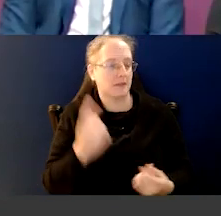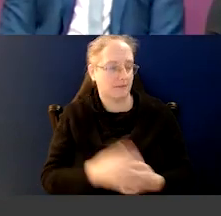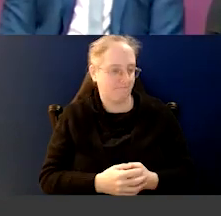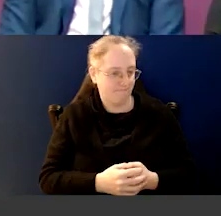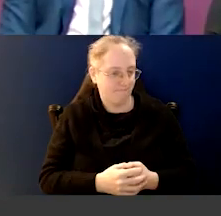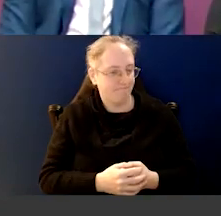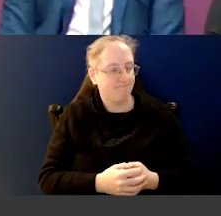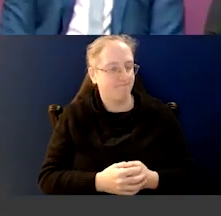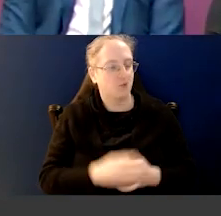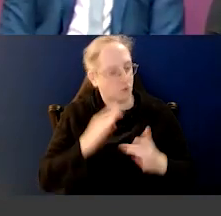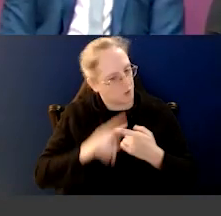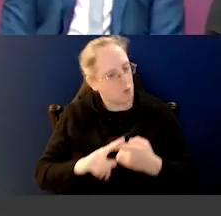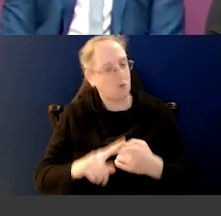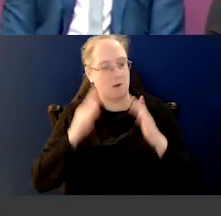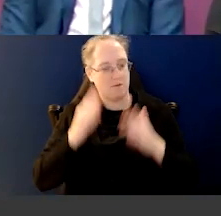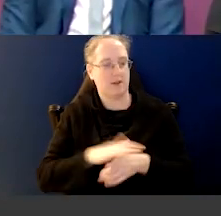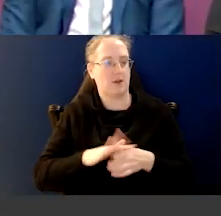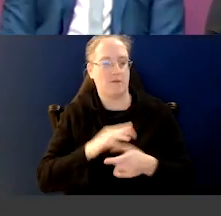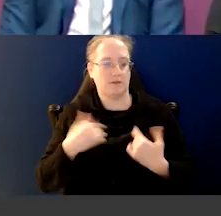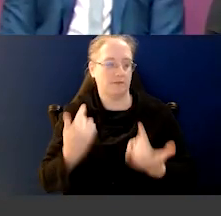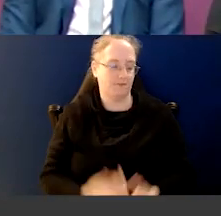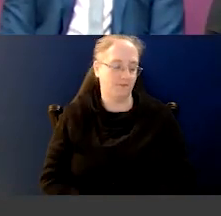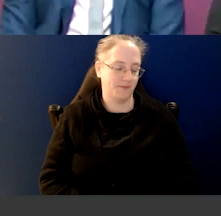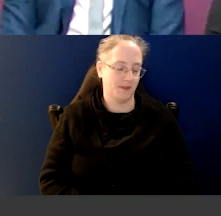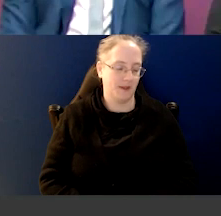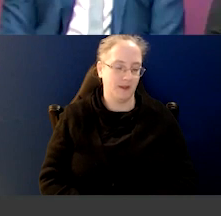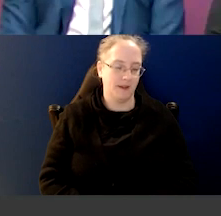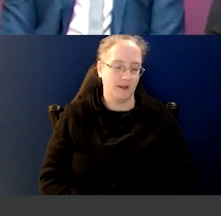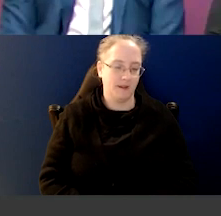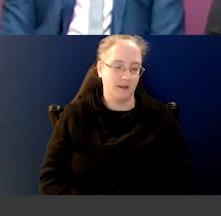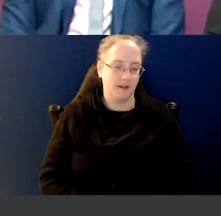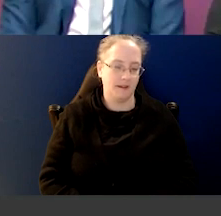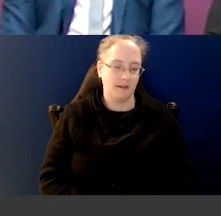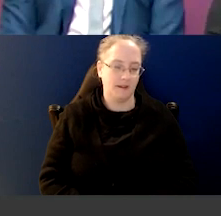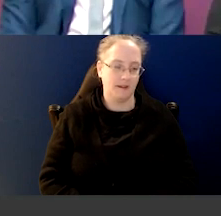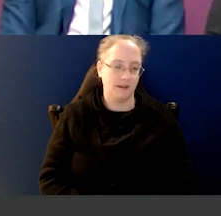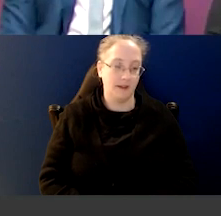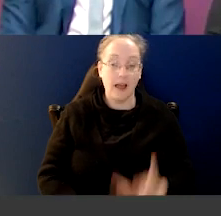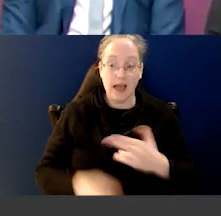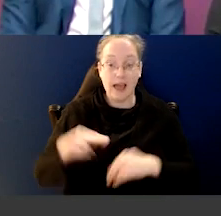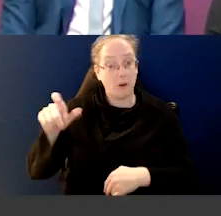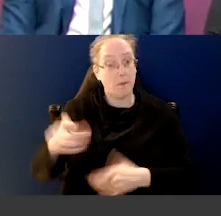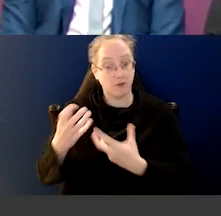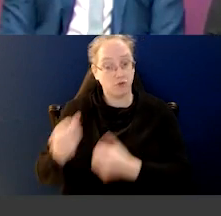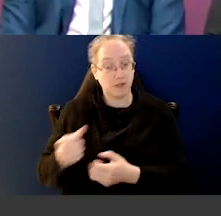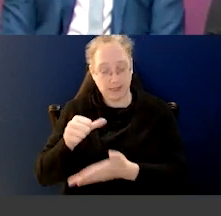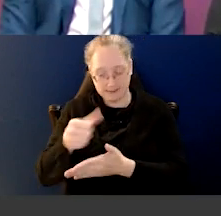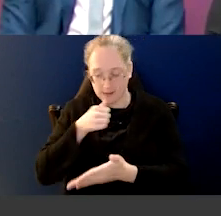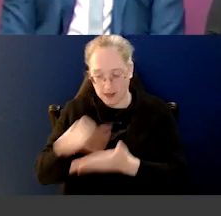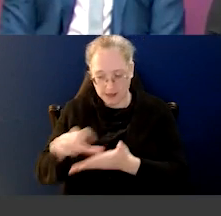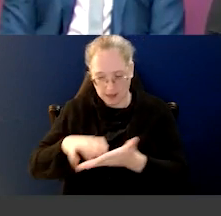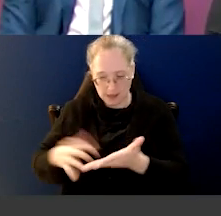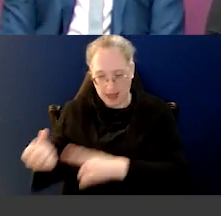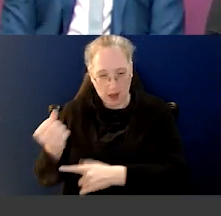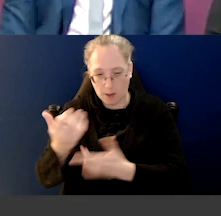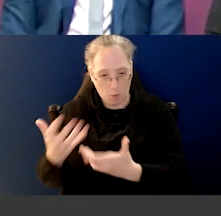us. And at any point, if someone does receive an outcome that they quite don't understand, because of those